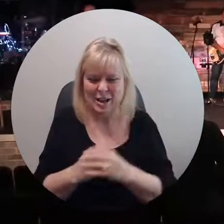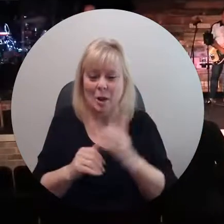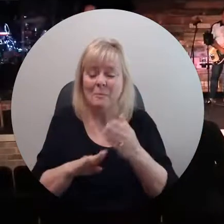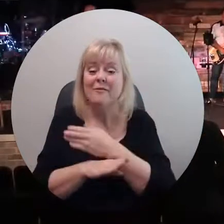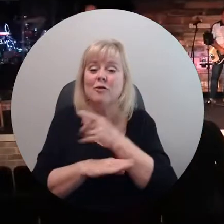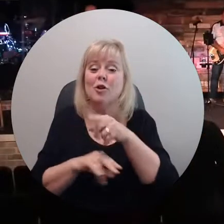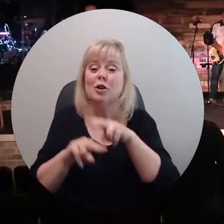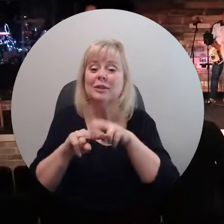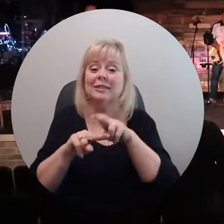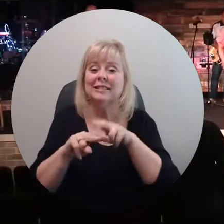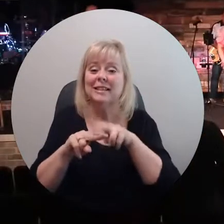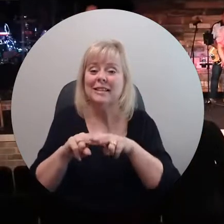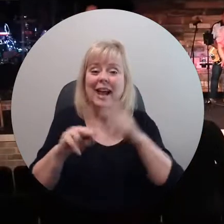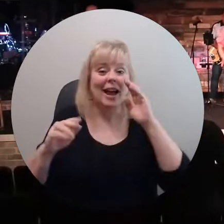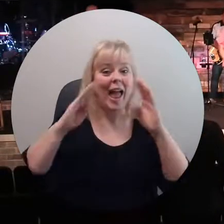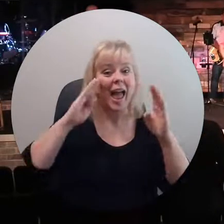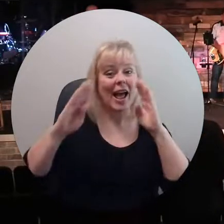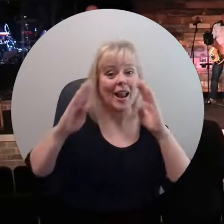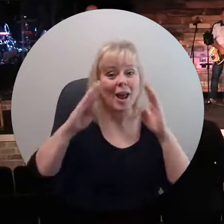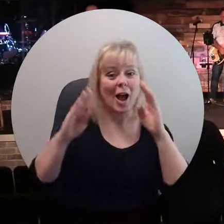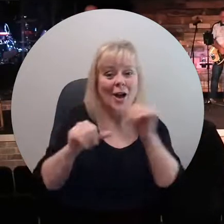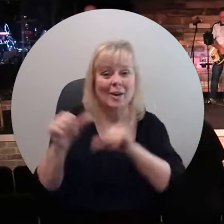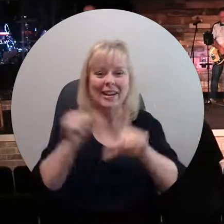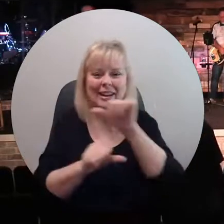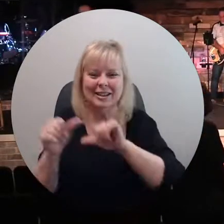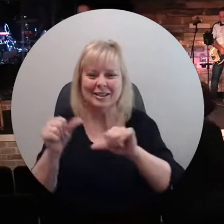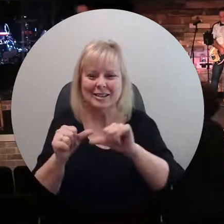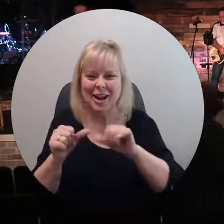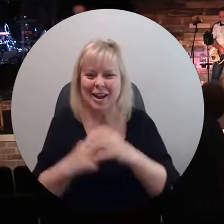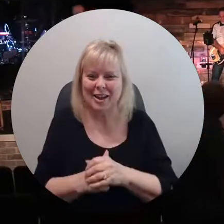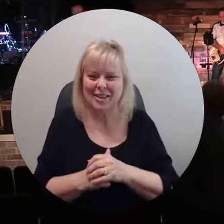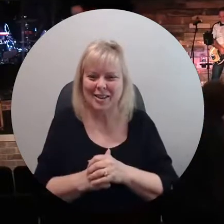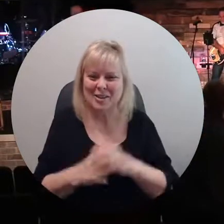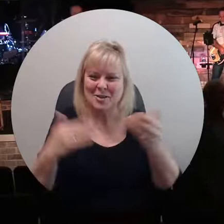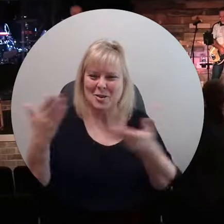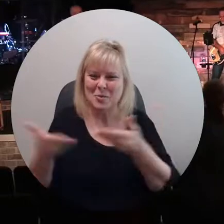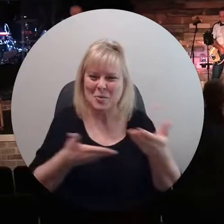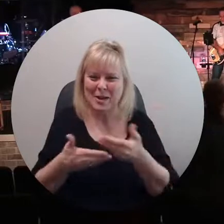Friends and neighbors, and greet them here at this place of grace. Welcome, everyone. Welcome.